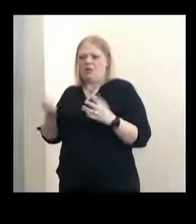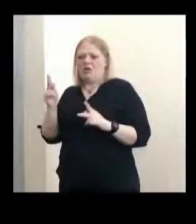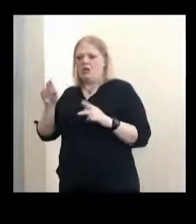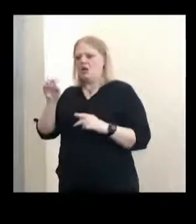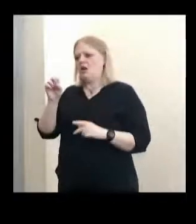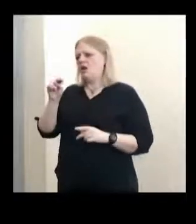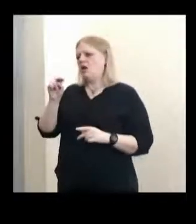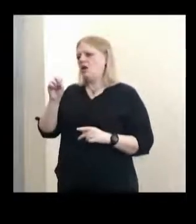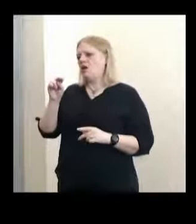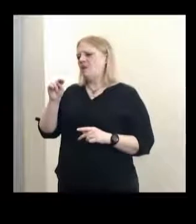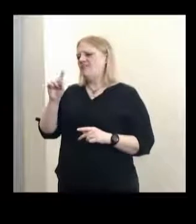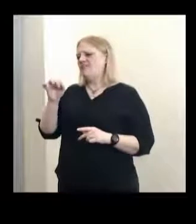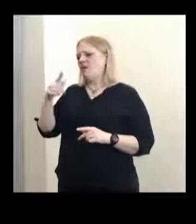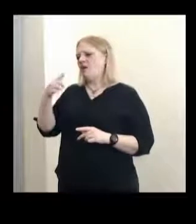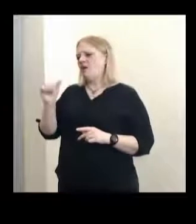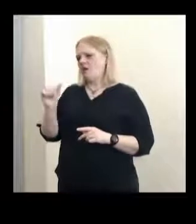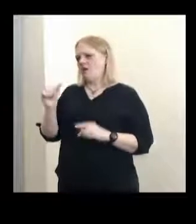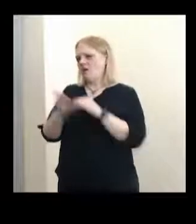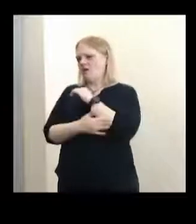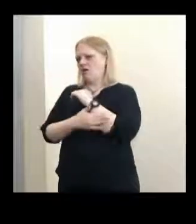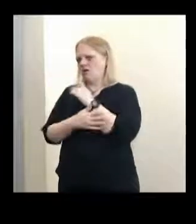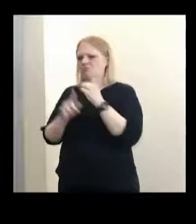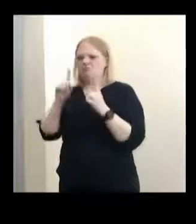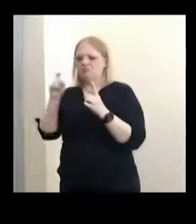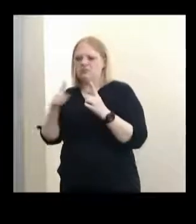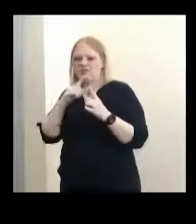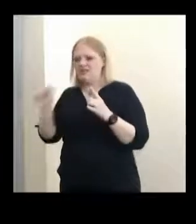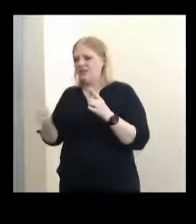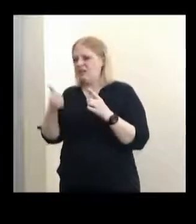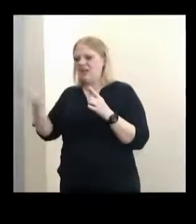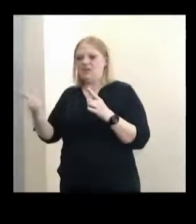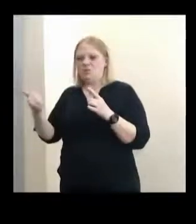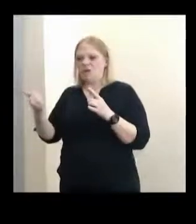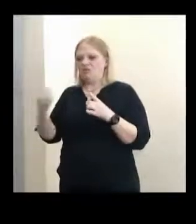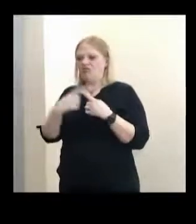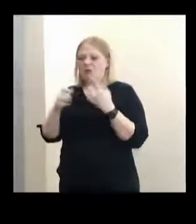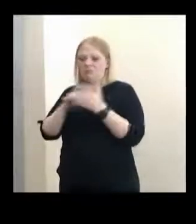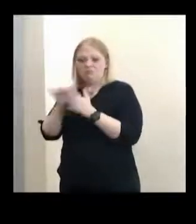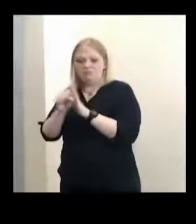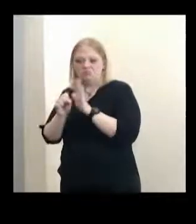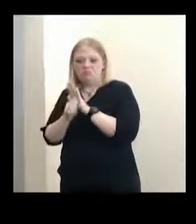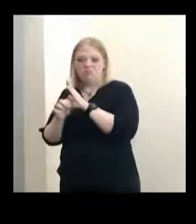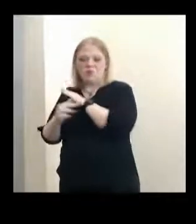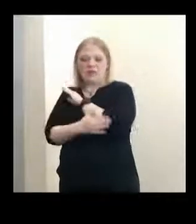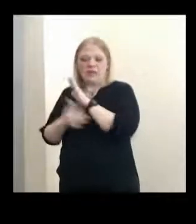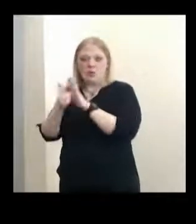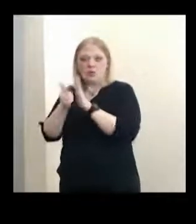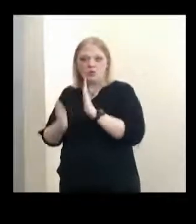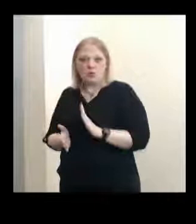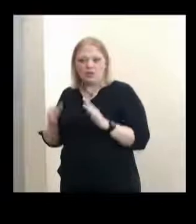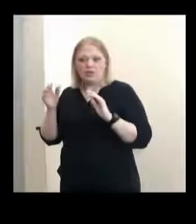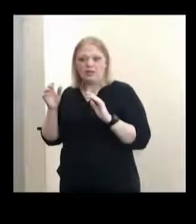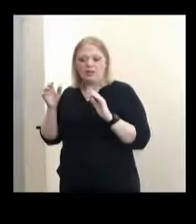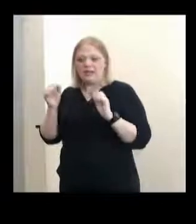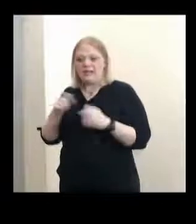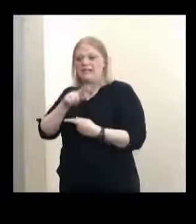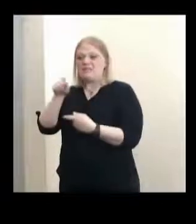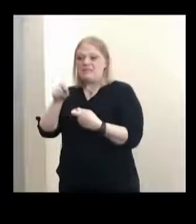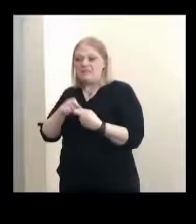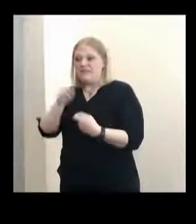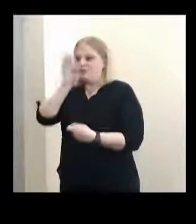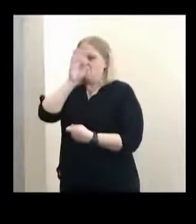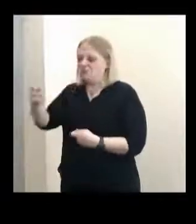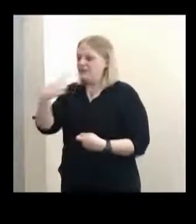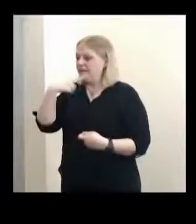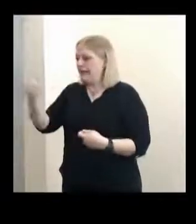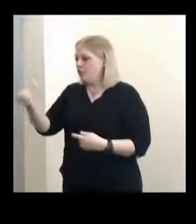My question to you is there anybody from either New York State or is it the county attorney that's explicitly telling you that you can't